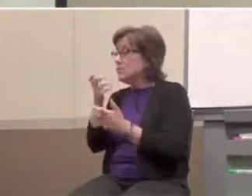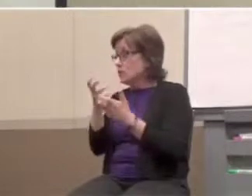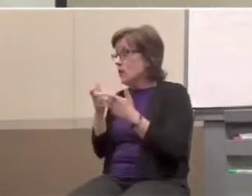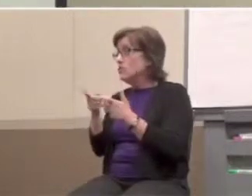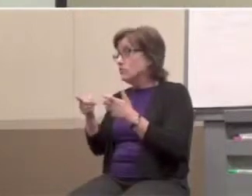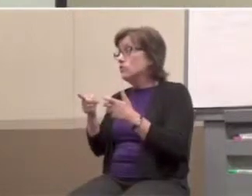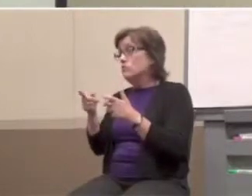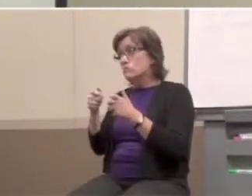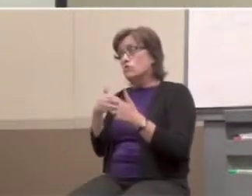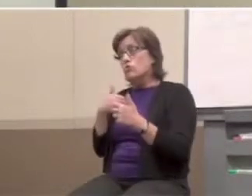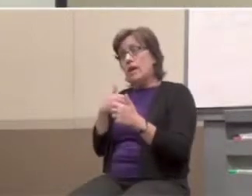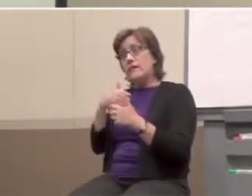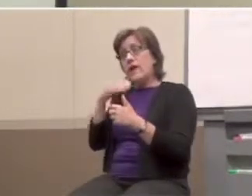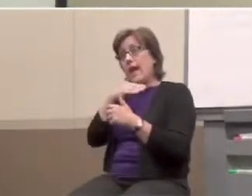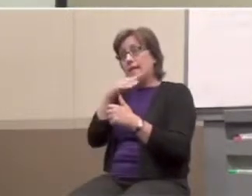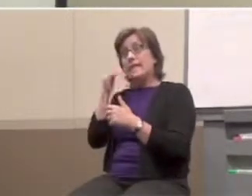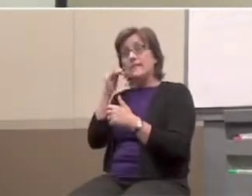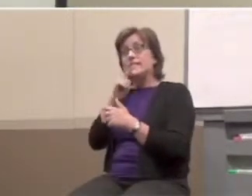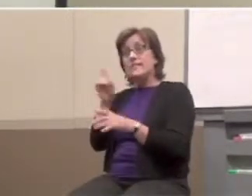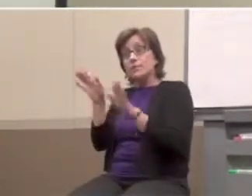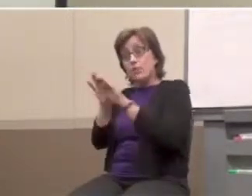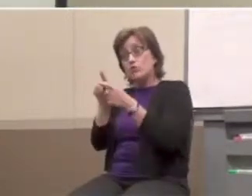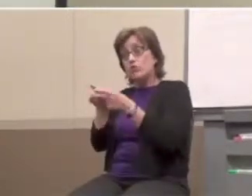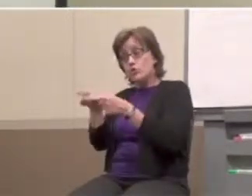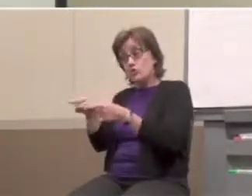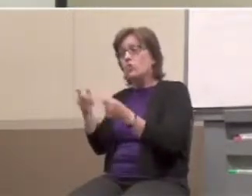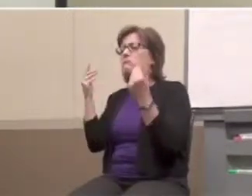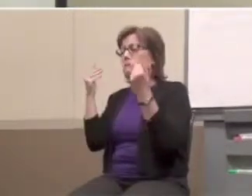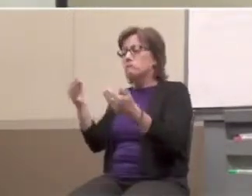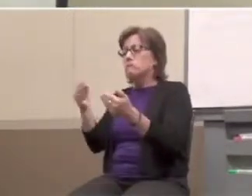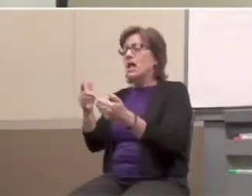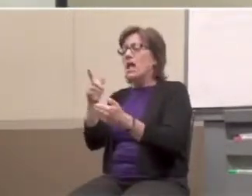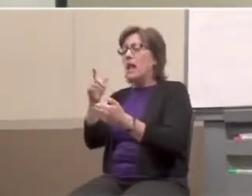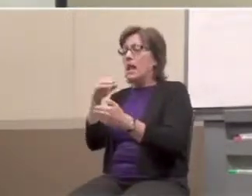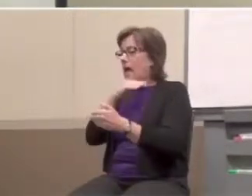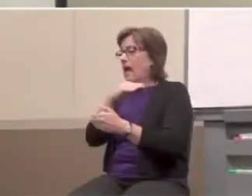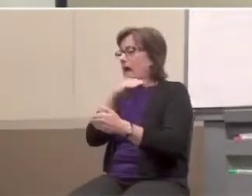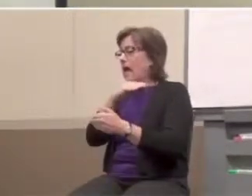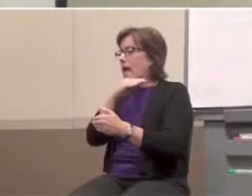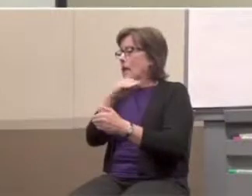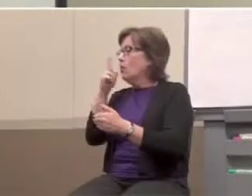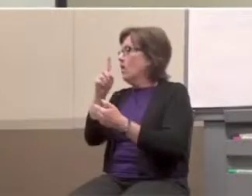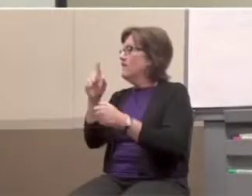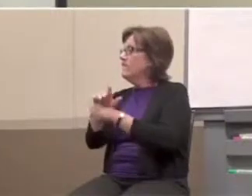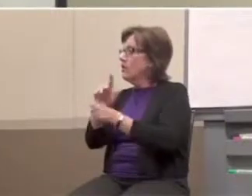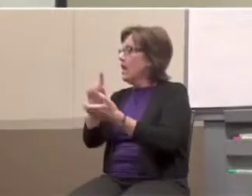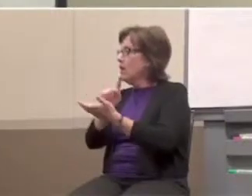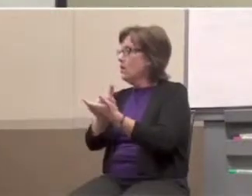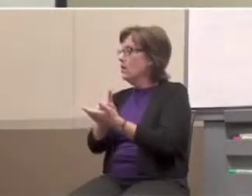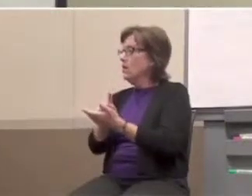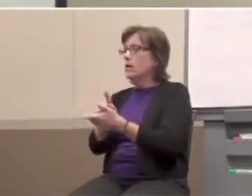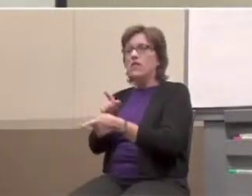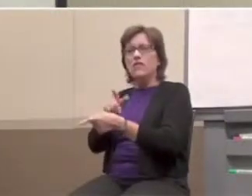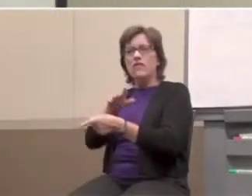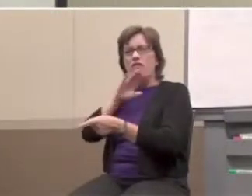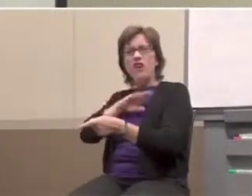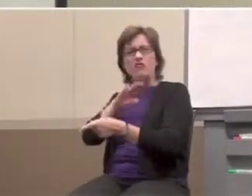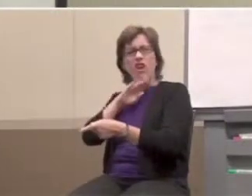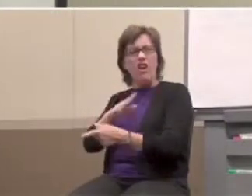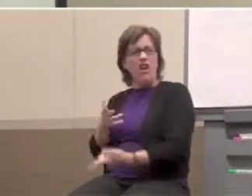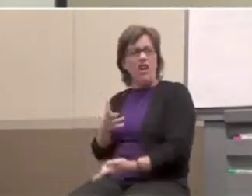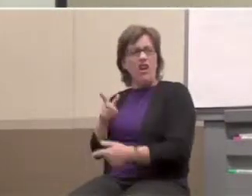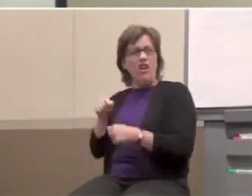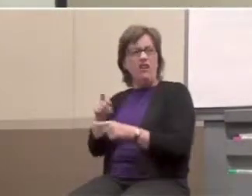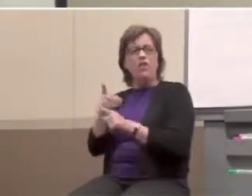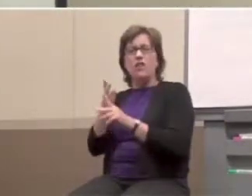if it's important to you. So go ahead and lie for 1 full hour. And so that gets frustrating for them, right? Because they go through the lunch line, I want